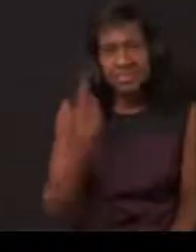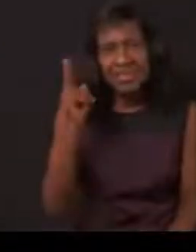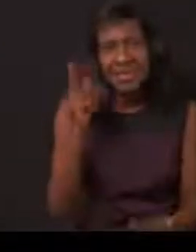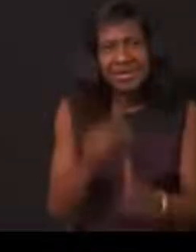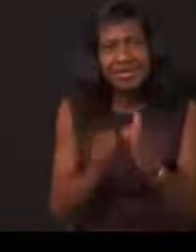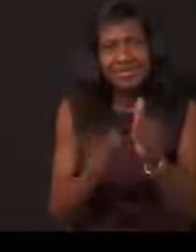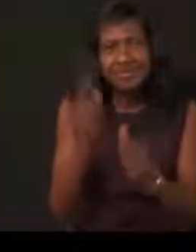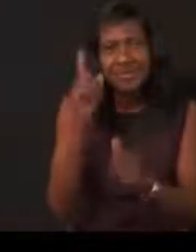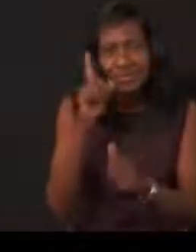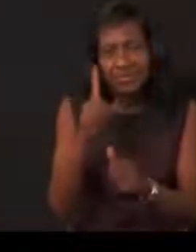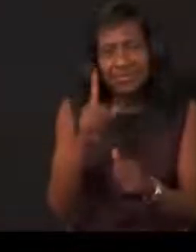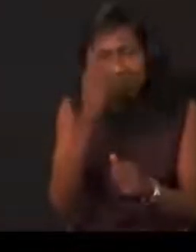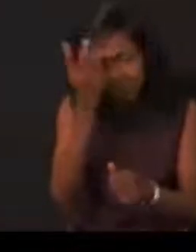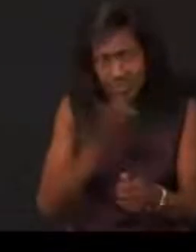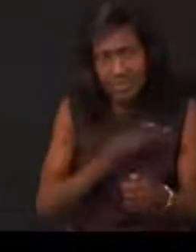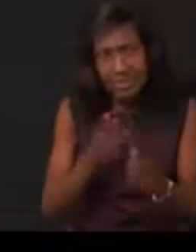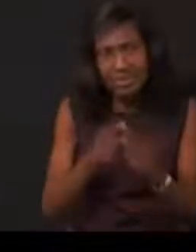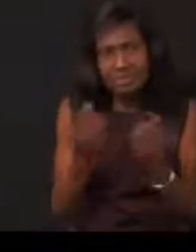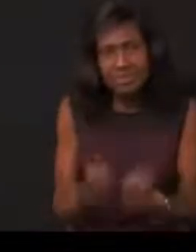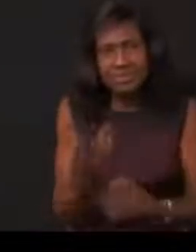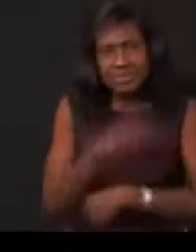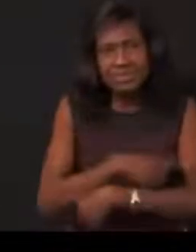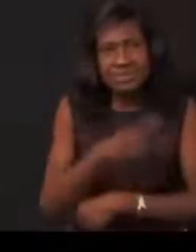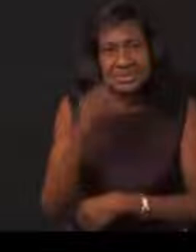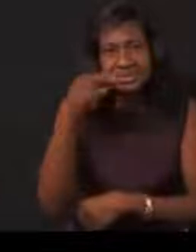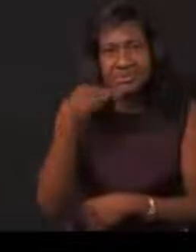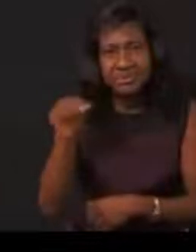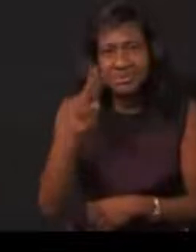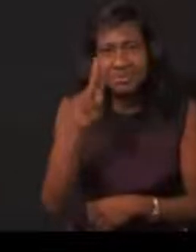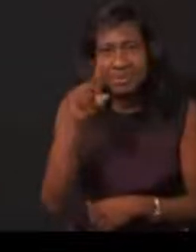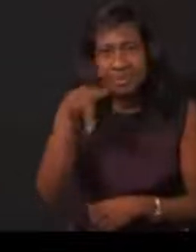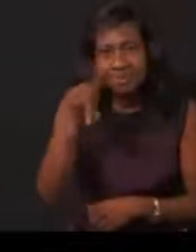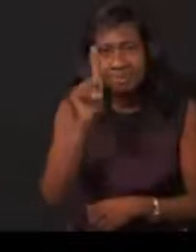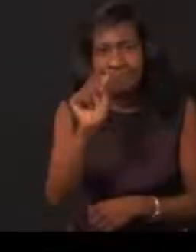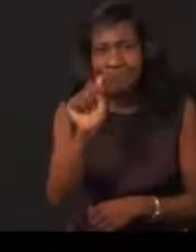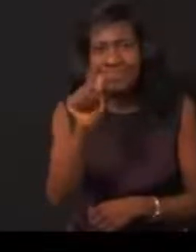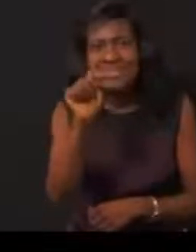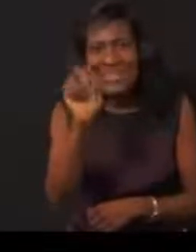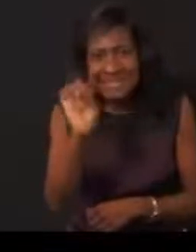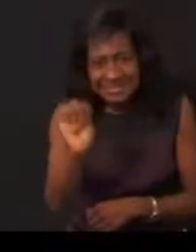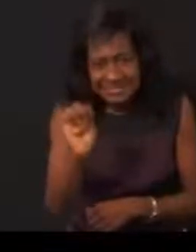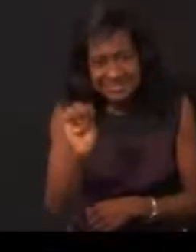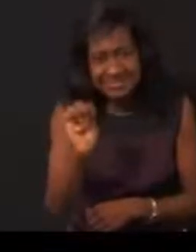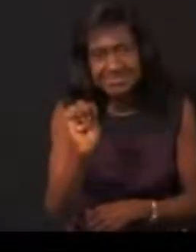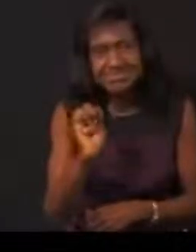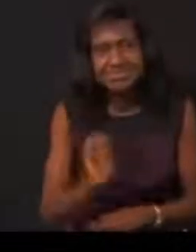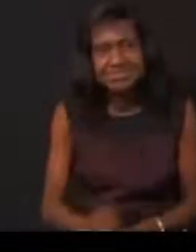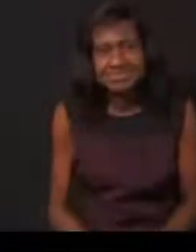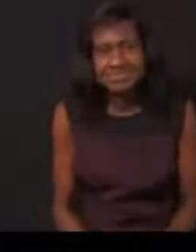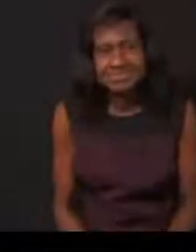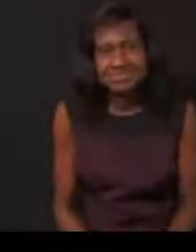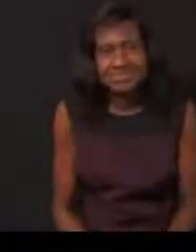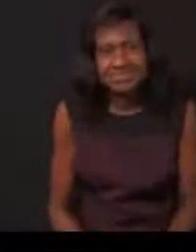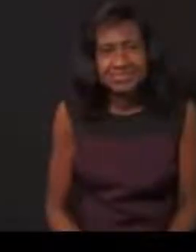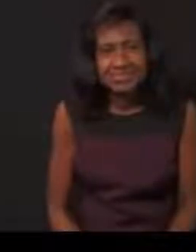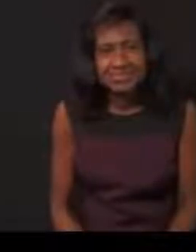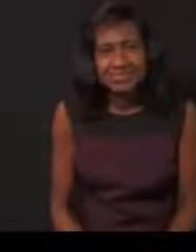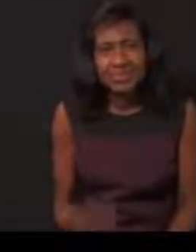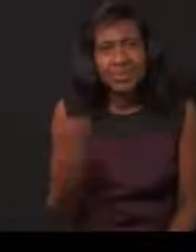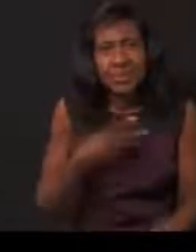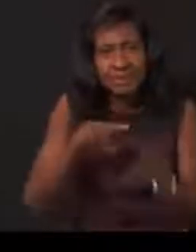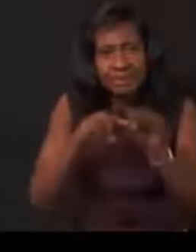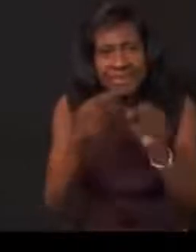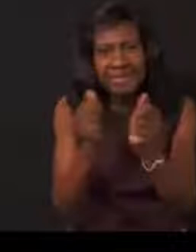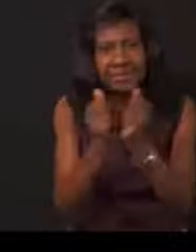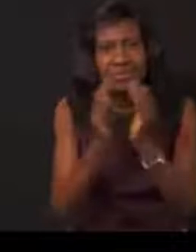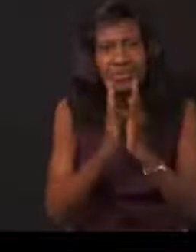Hello, everyone, and welcome to today's press briefing. I'm Donna Bush. I'm so happy you could join us on our various channels, as well as on Radio Cayman. We begin